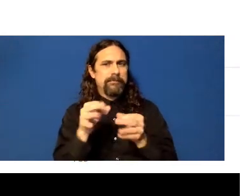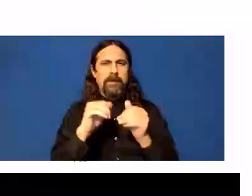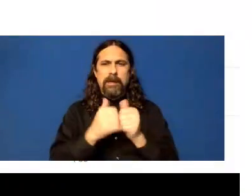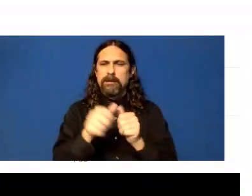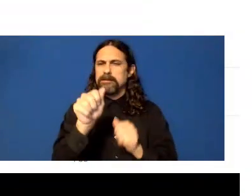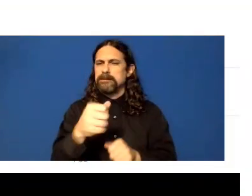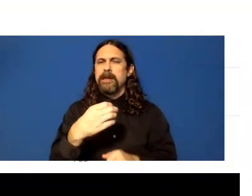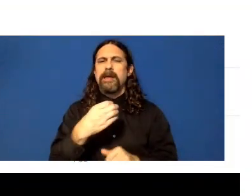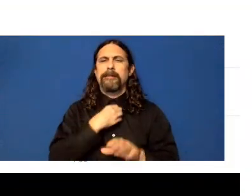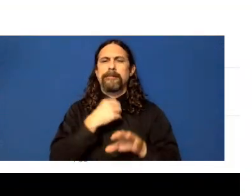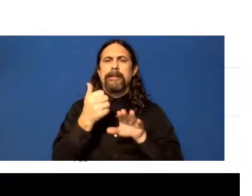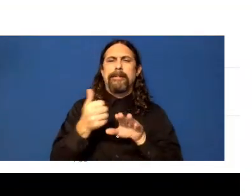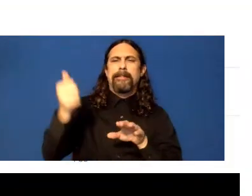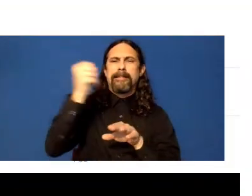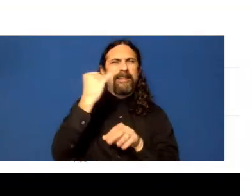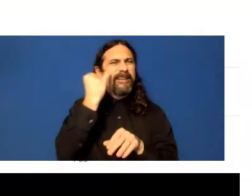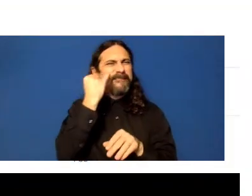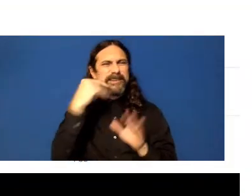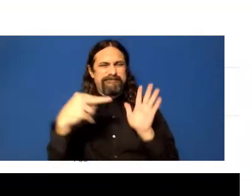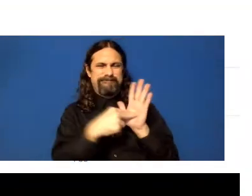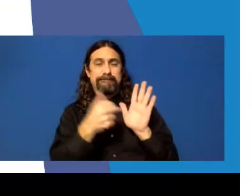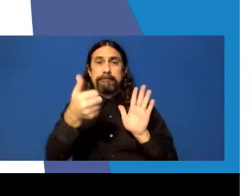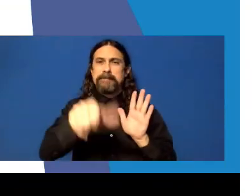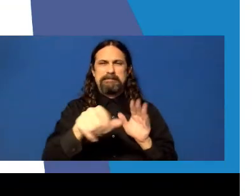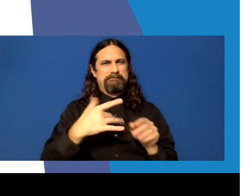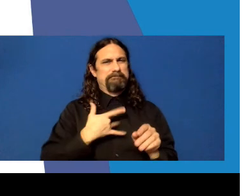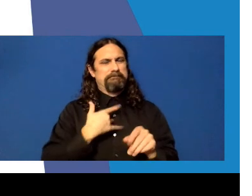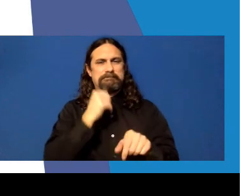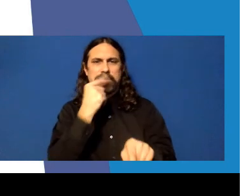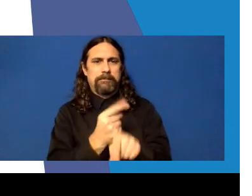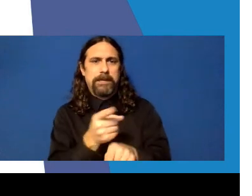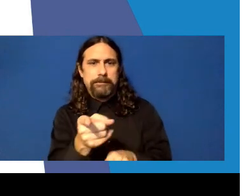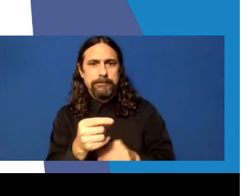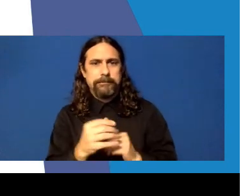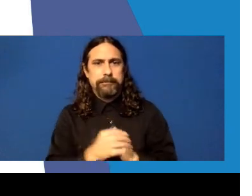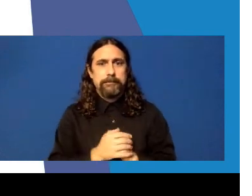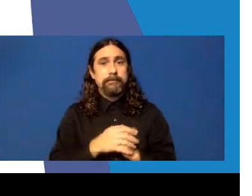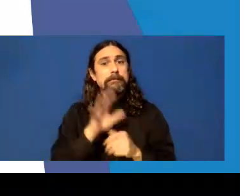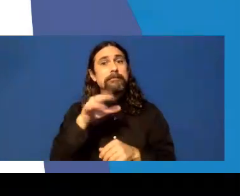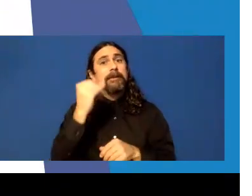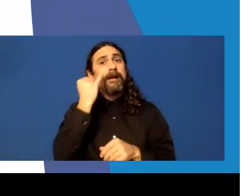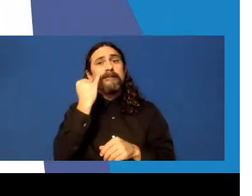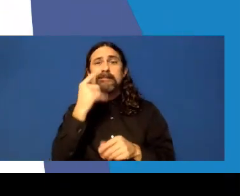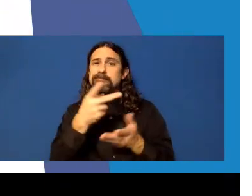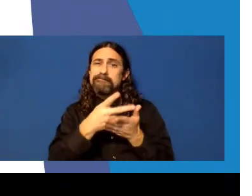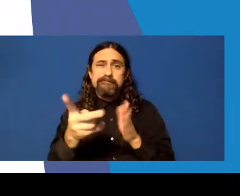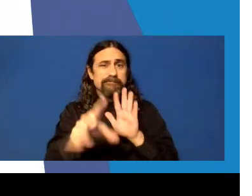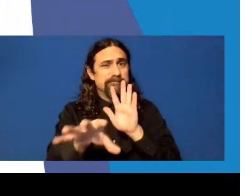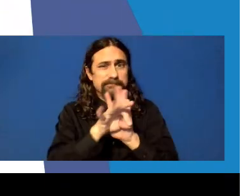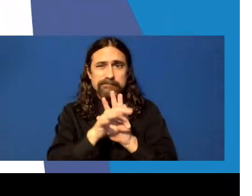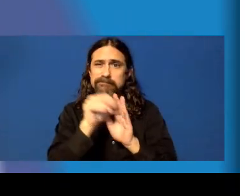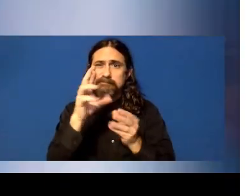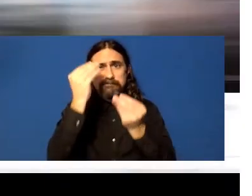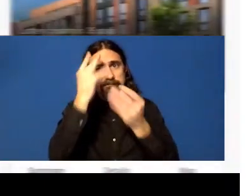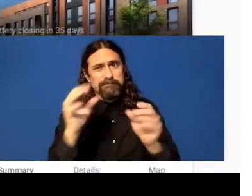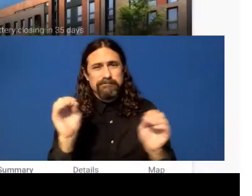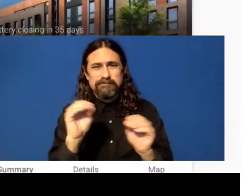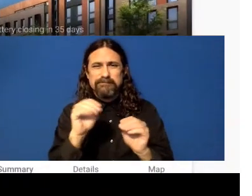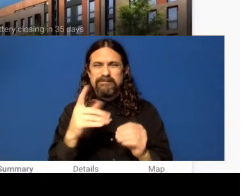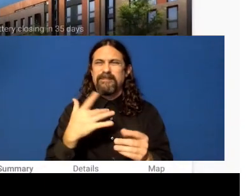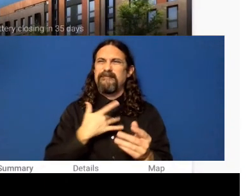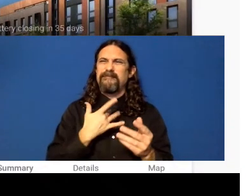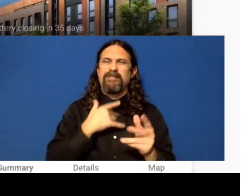can appeal the decision if you think it was incorrect. Don't get discouraged if you aren't selected or don't hear back. There are always